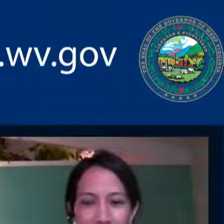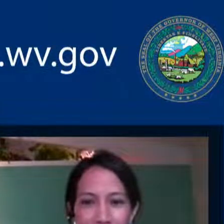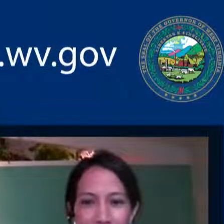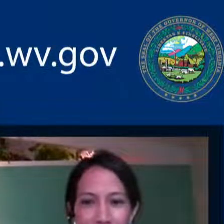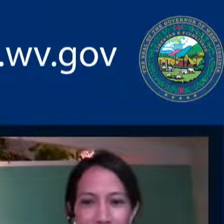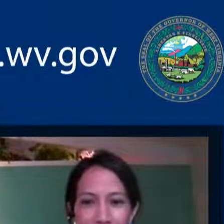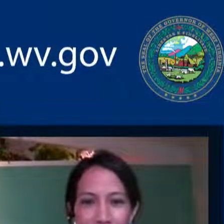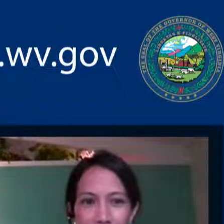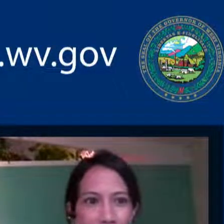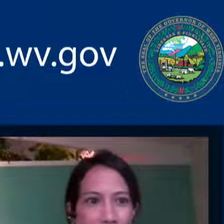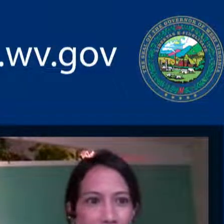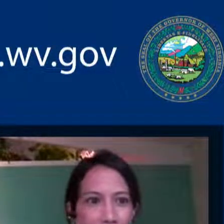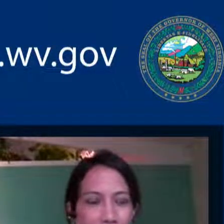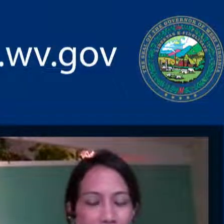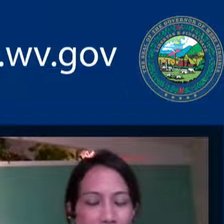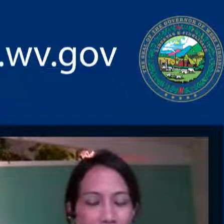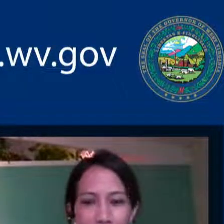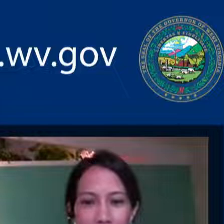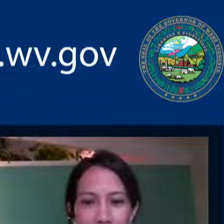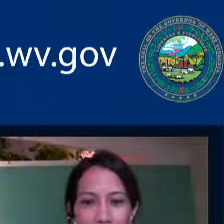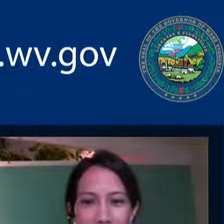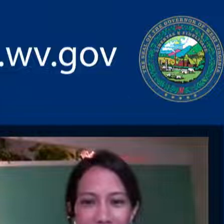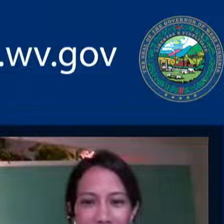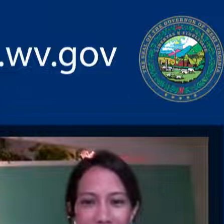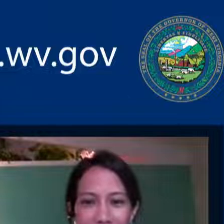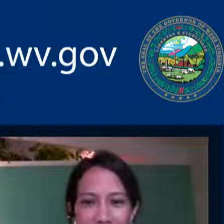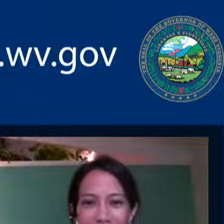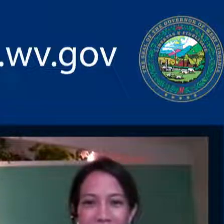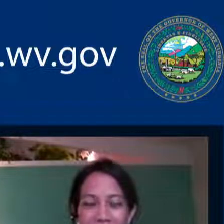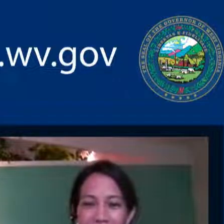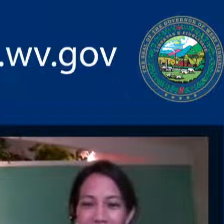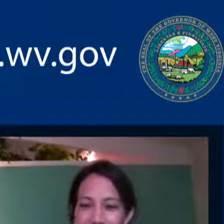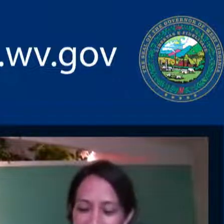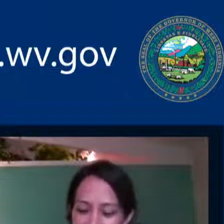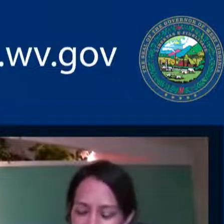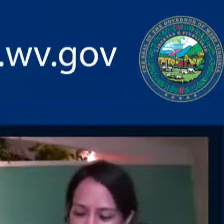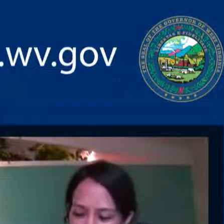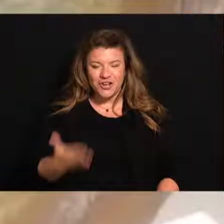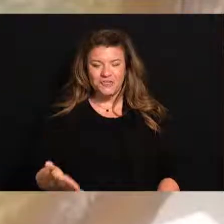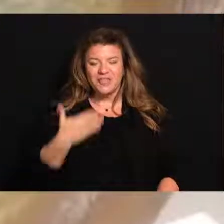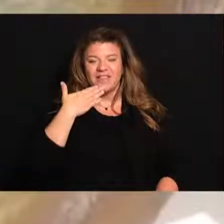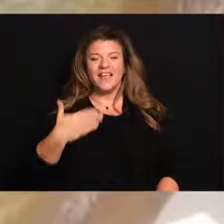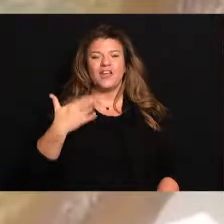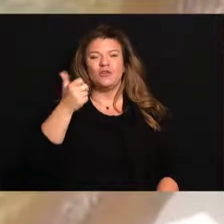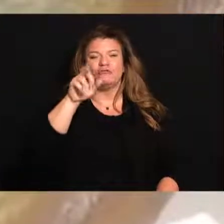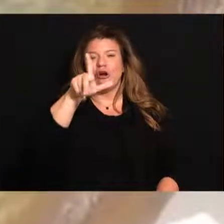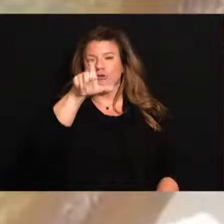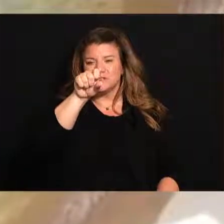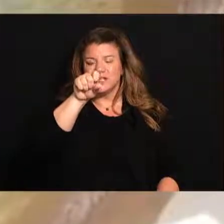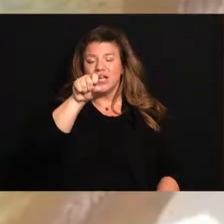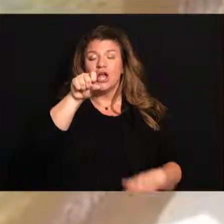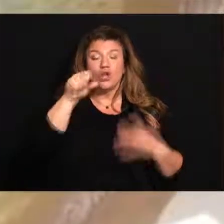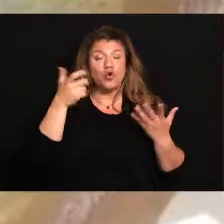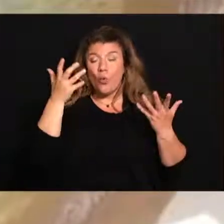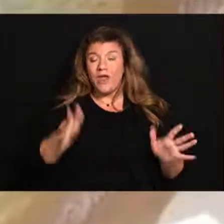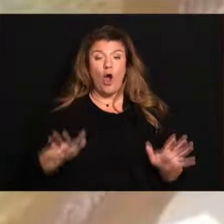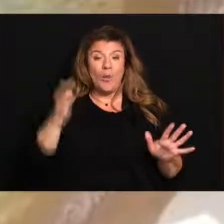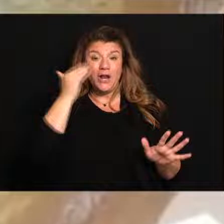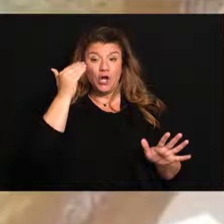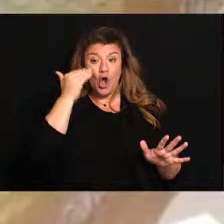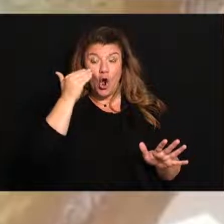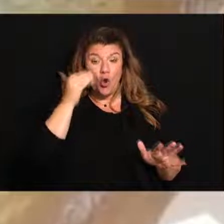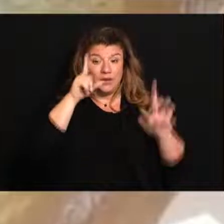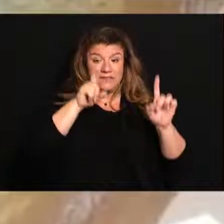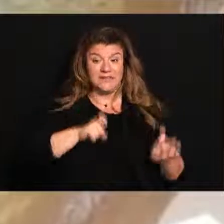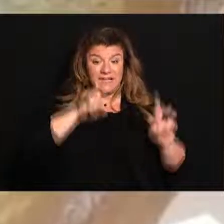Governor, you hear me going? No, please. Okay. Thank you. Thank you, Charles. So we know that testing